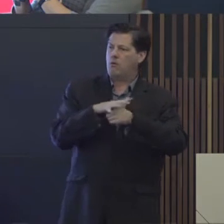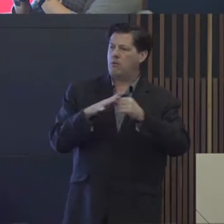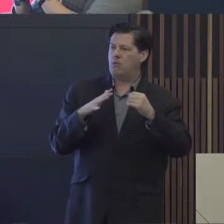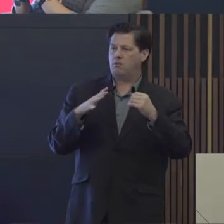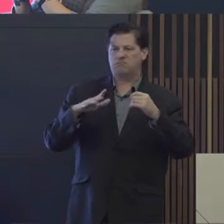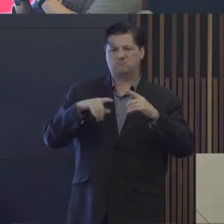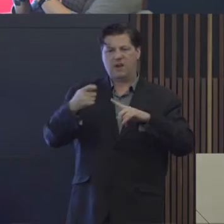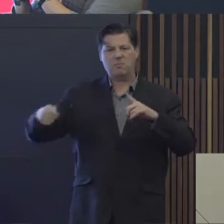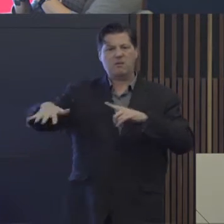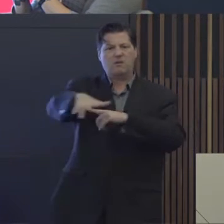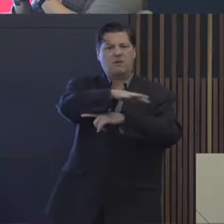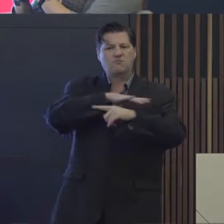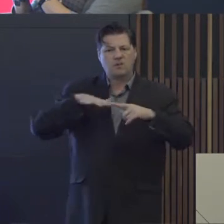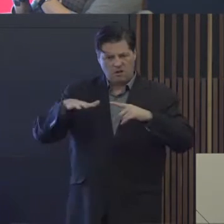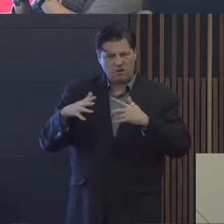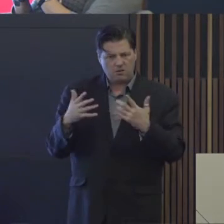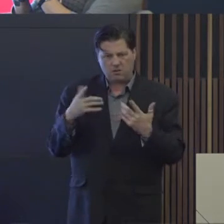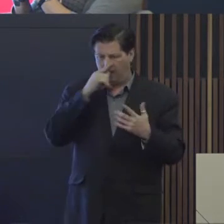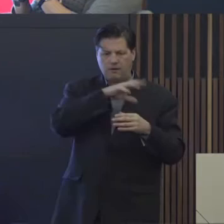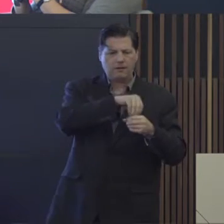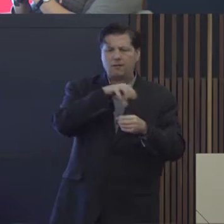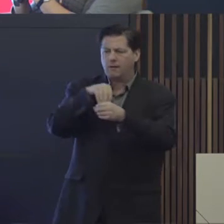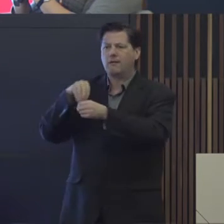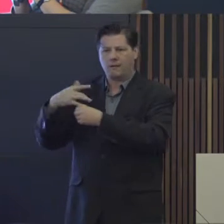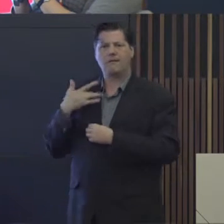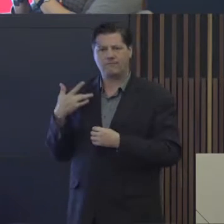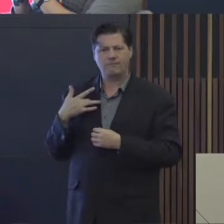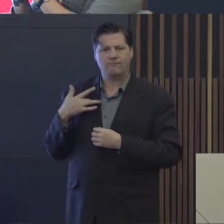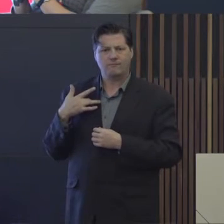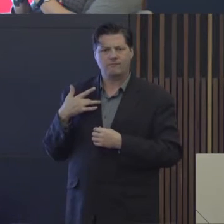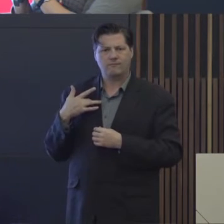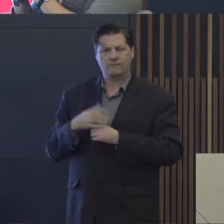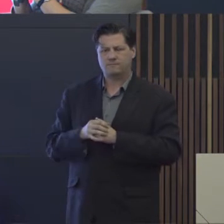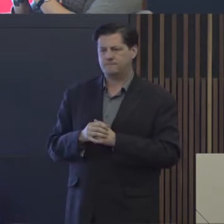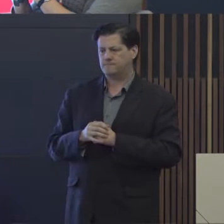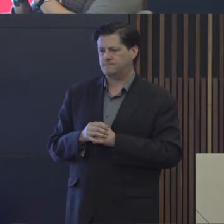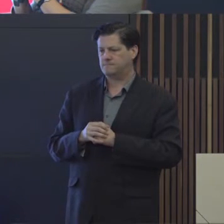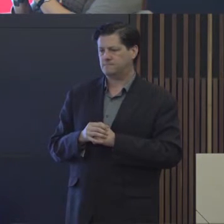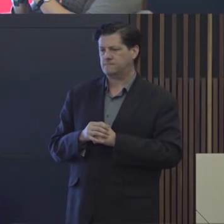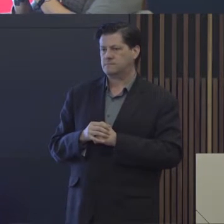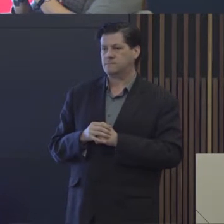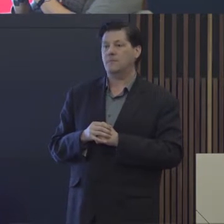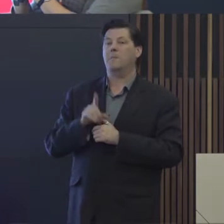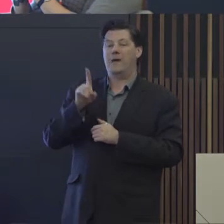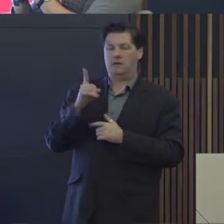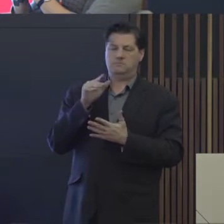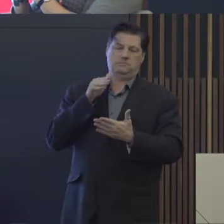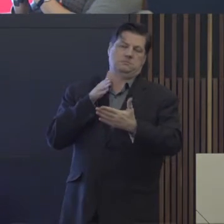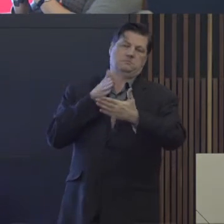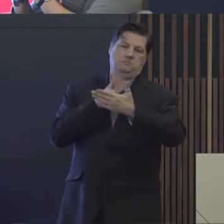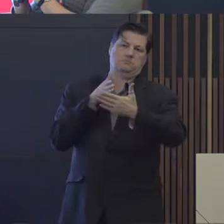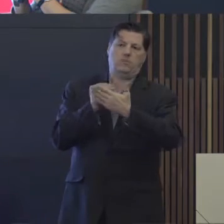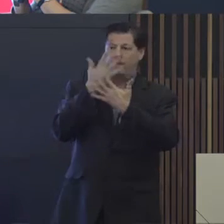of their life in local neighbourhood. But they also had to deal with the remnants of education systems, and to